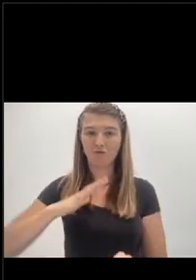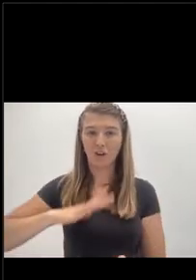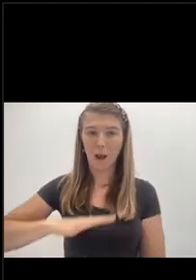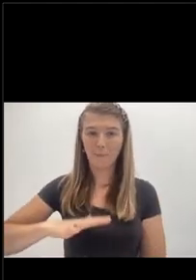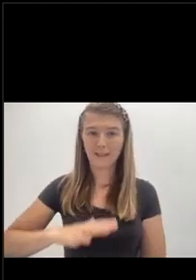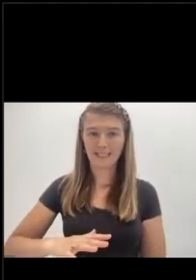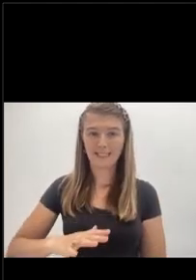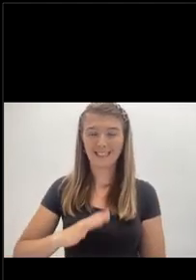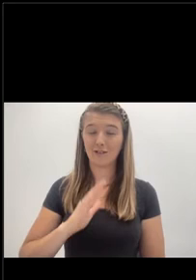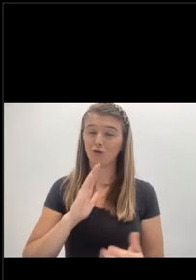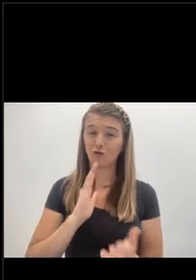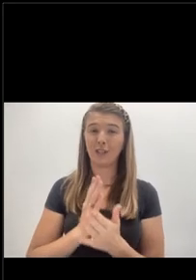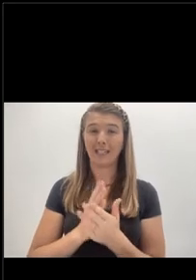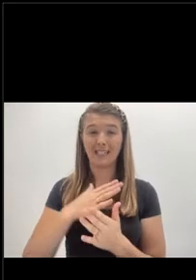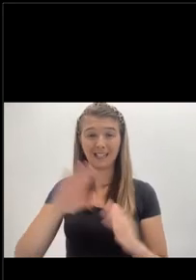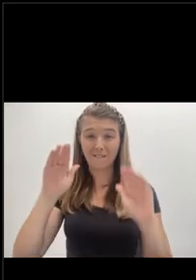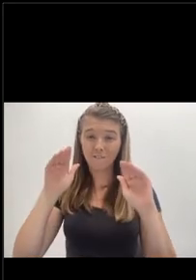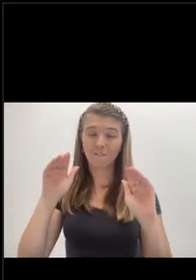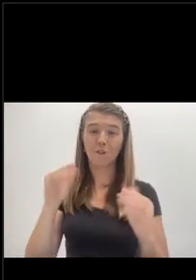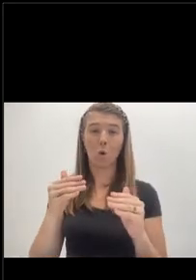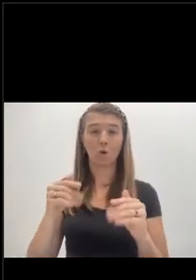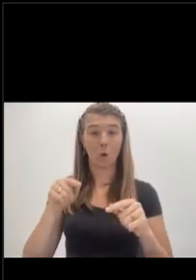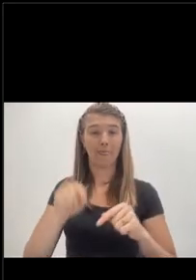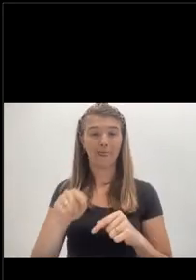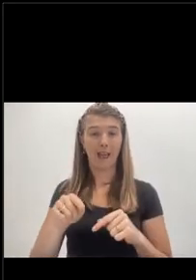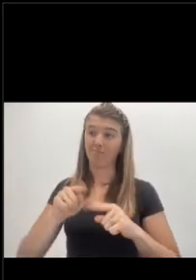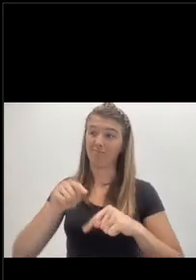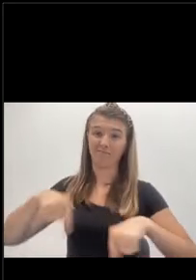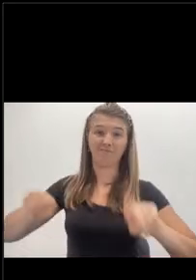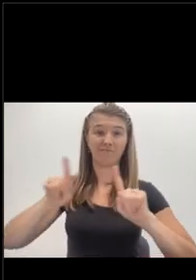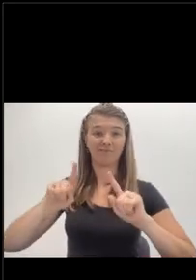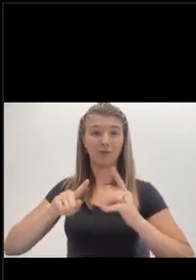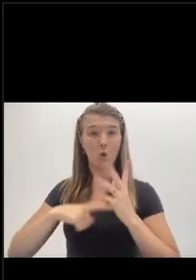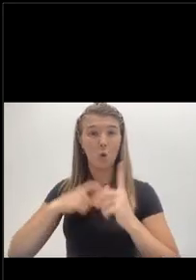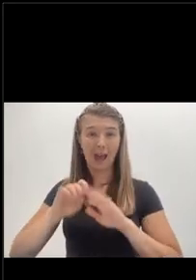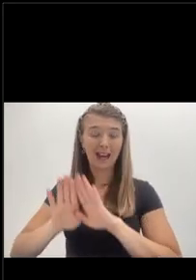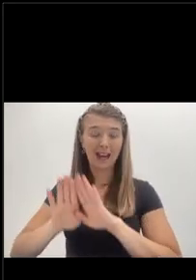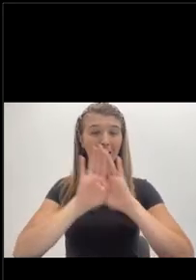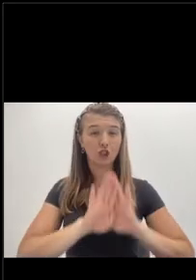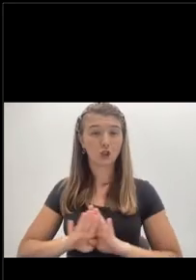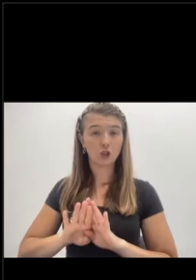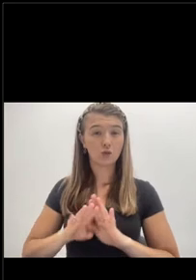really what we need to focus on as a nation and the whole waste management infrastructure.